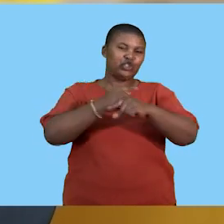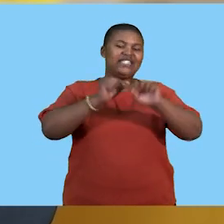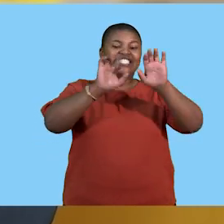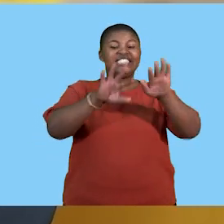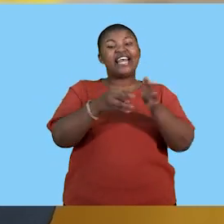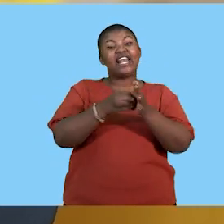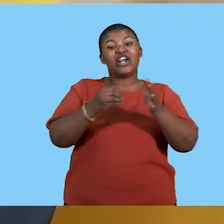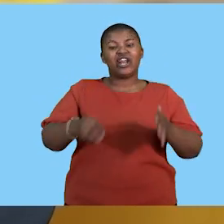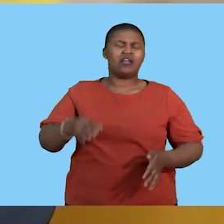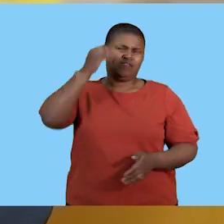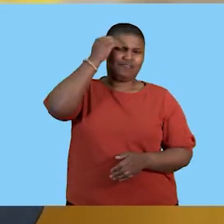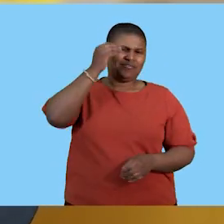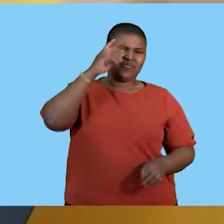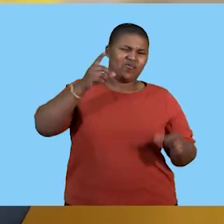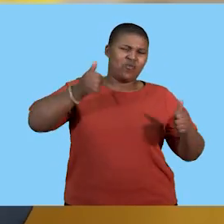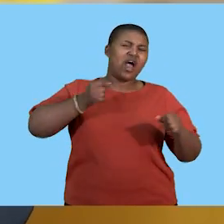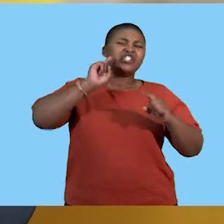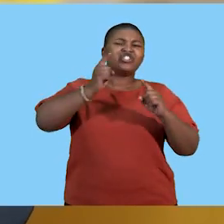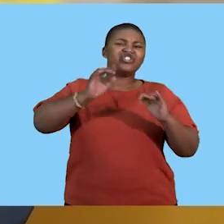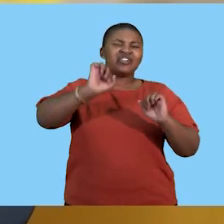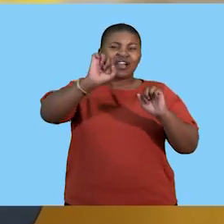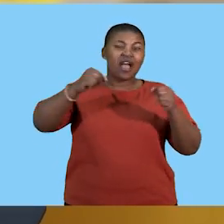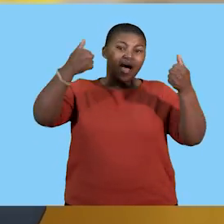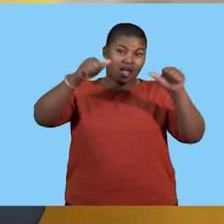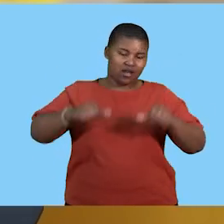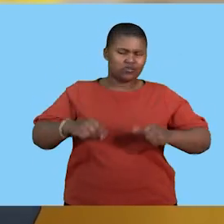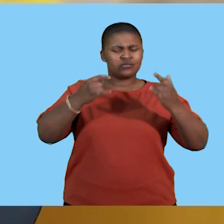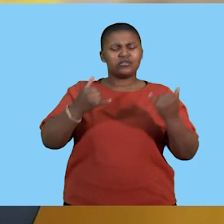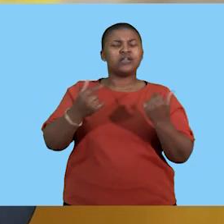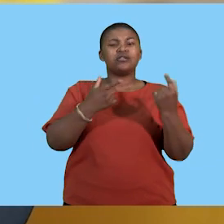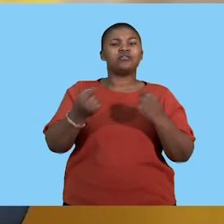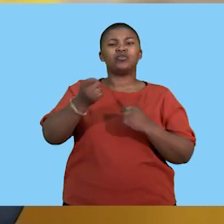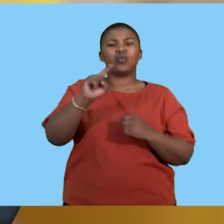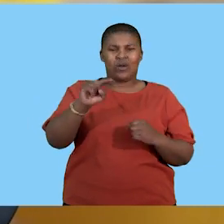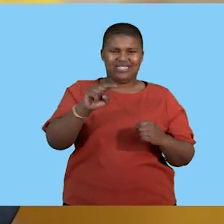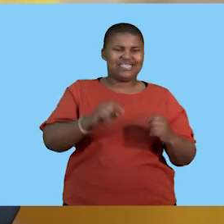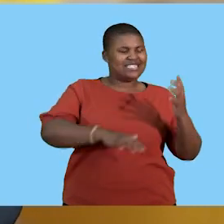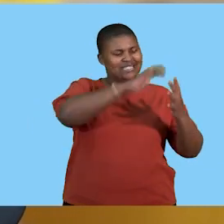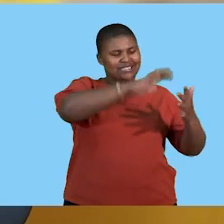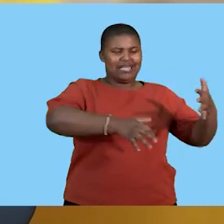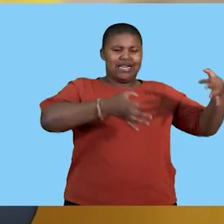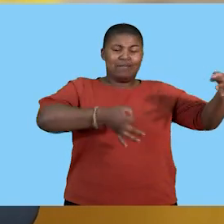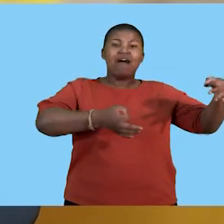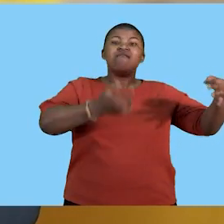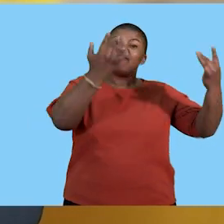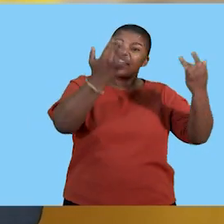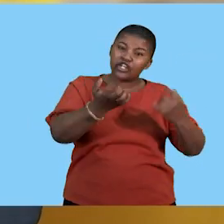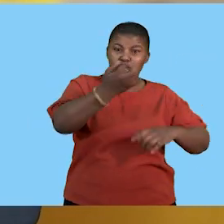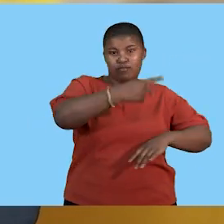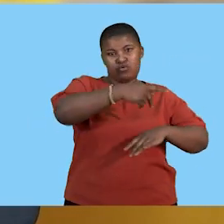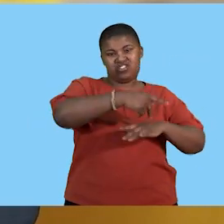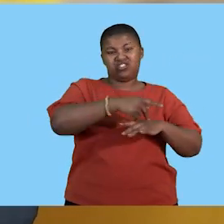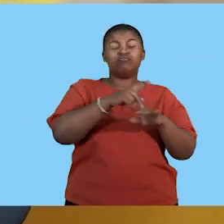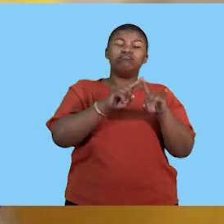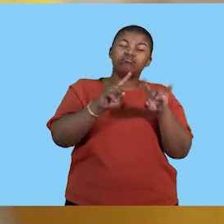Greetings, great learners. My name is Mr. Simbi and welcome to today's accounting class. In today's class, we're doing the statement of financial